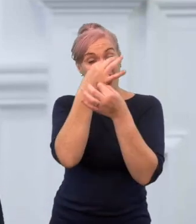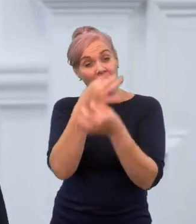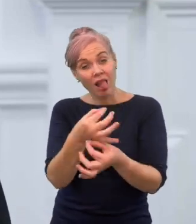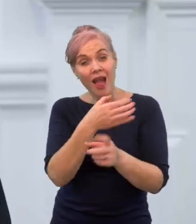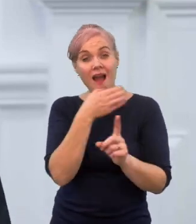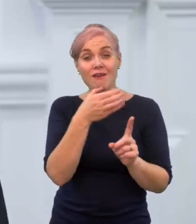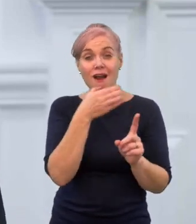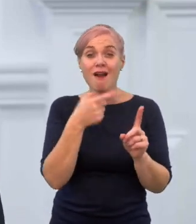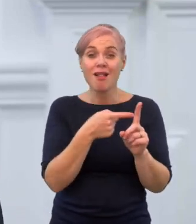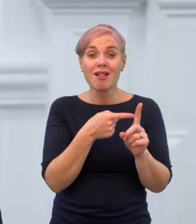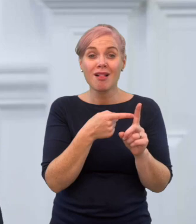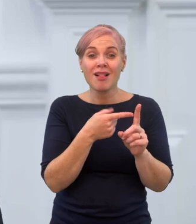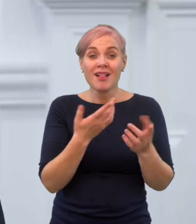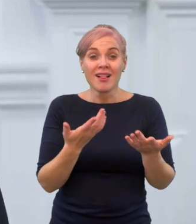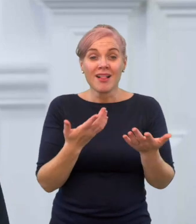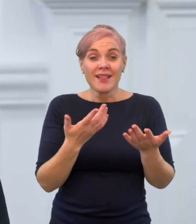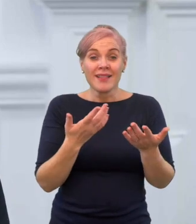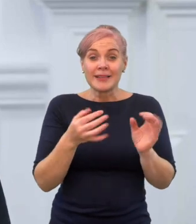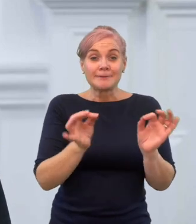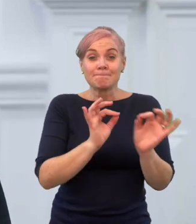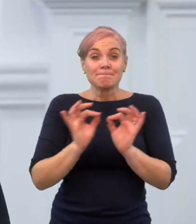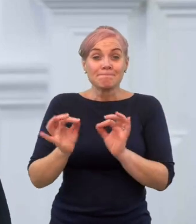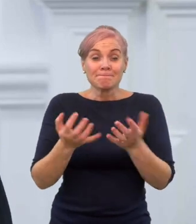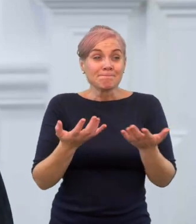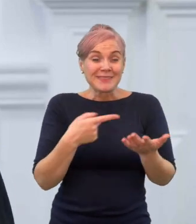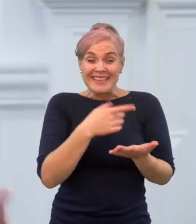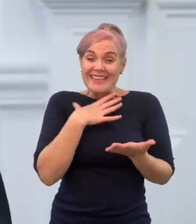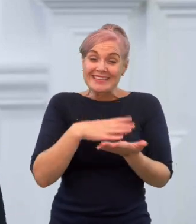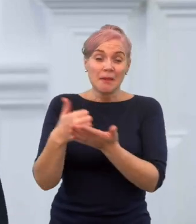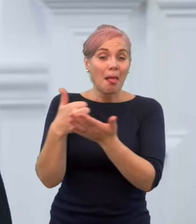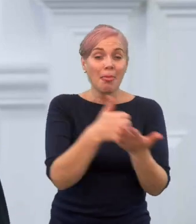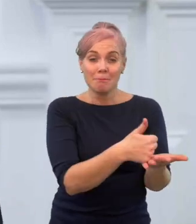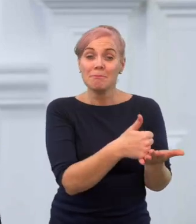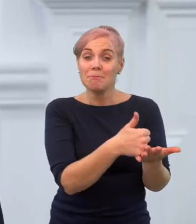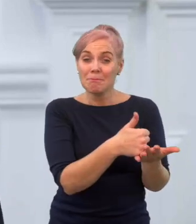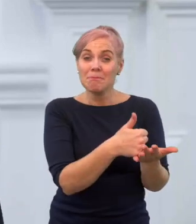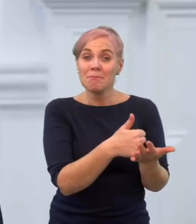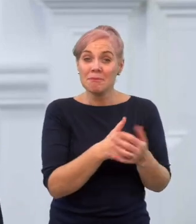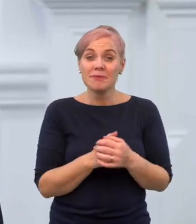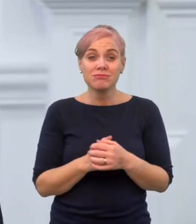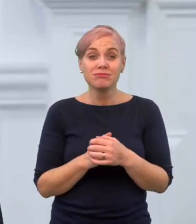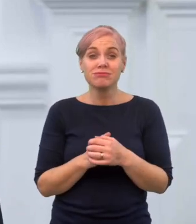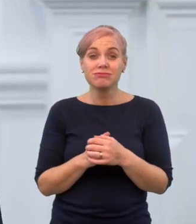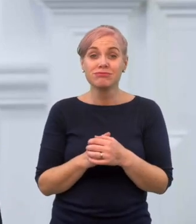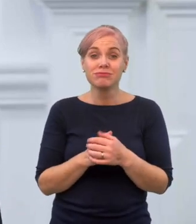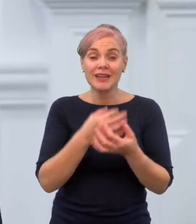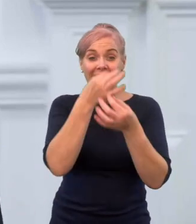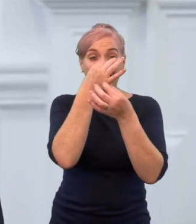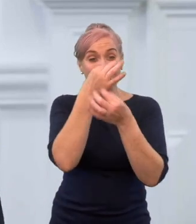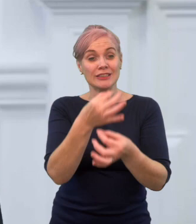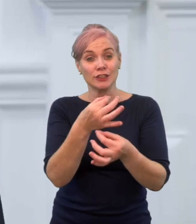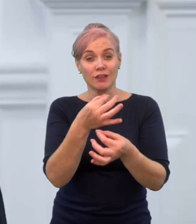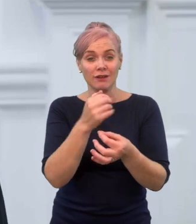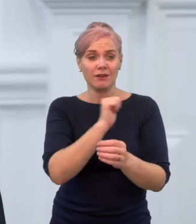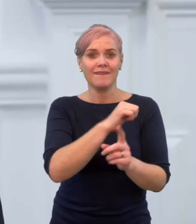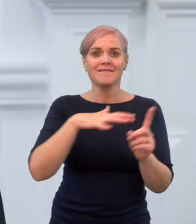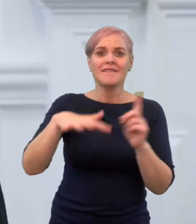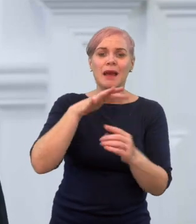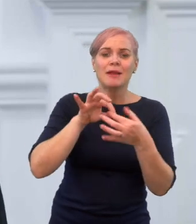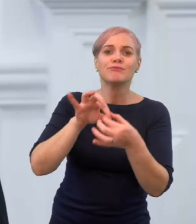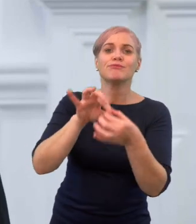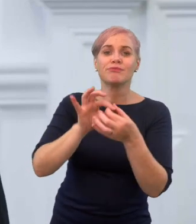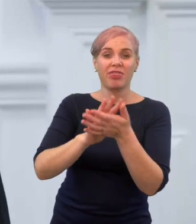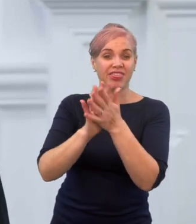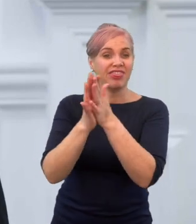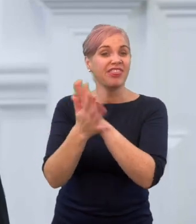he's addicted to alcohol, you know, there's nothing, he needs help. And as I say, you know, it's that addiction that pollutes